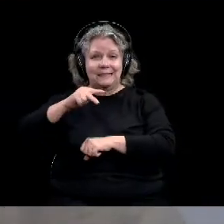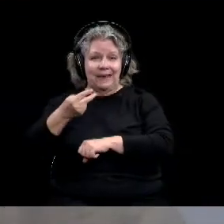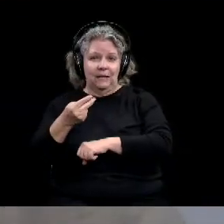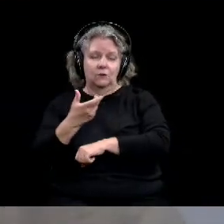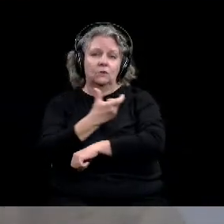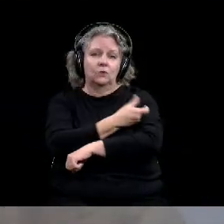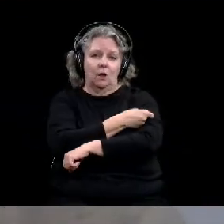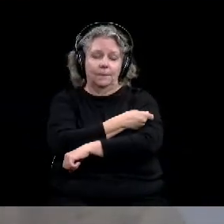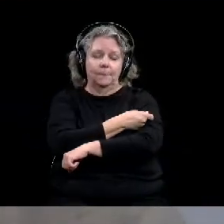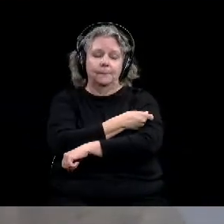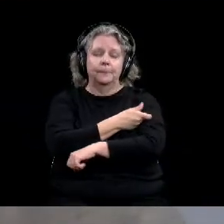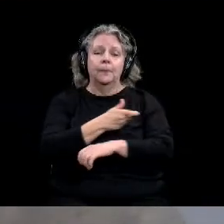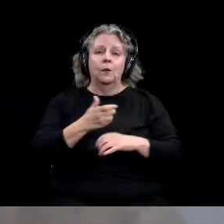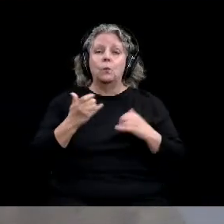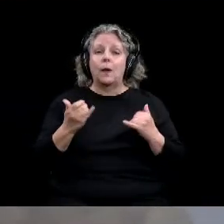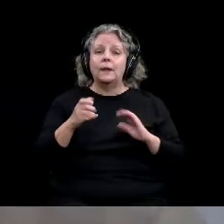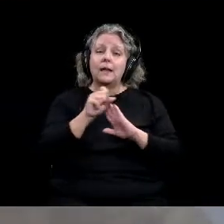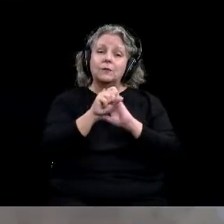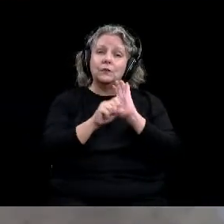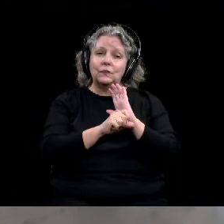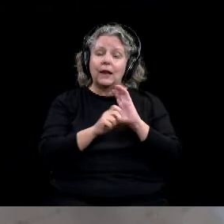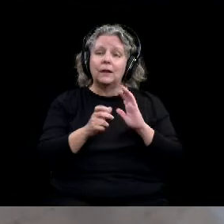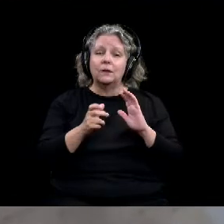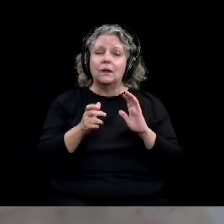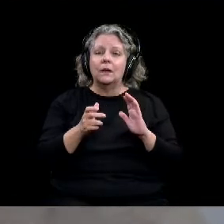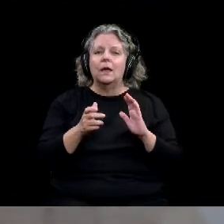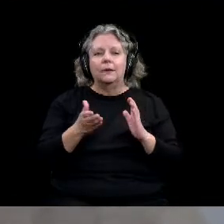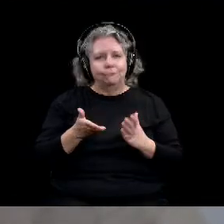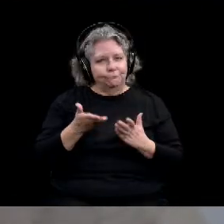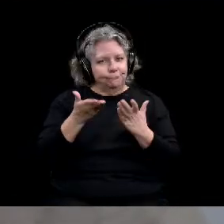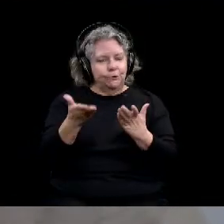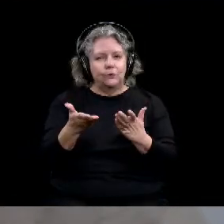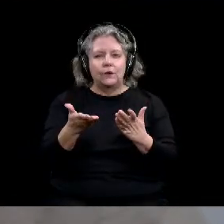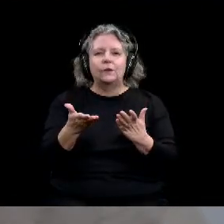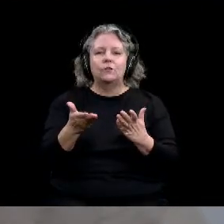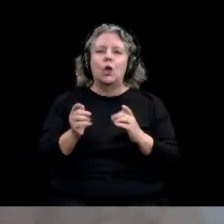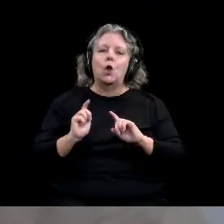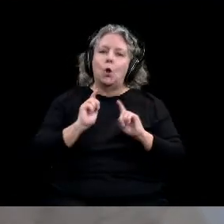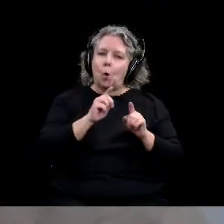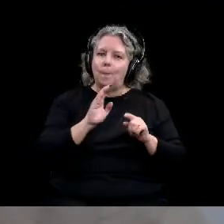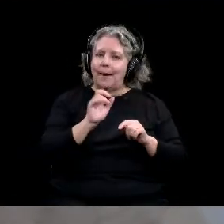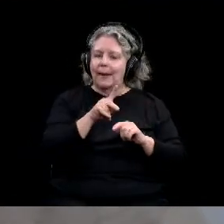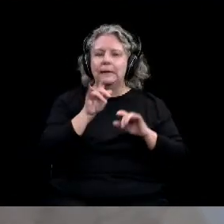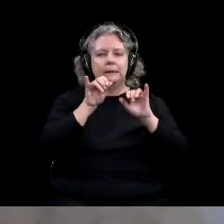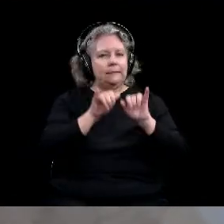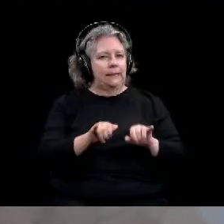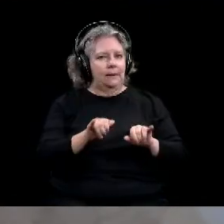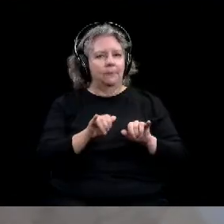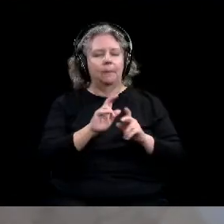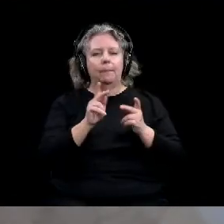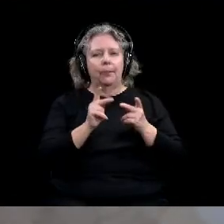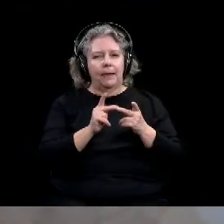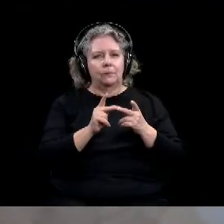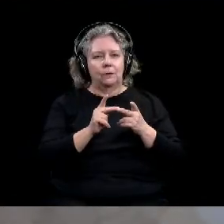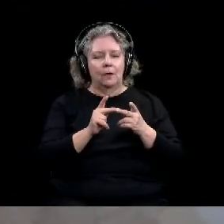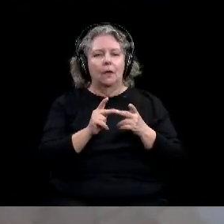from the same provider you received from your first dose. They are providing the matching second dose allocations to providers